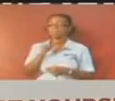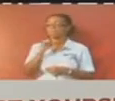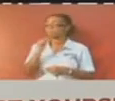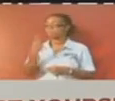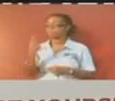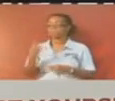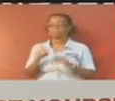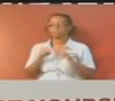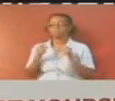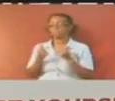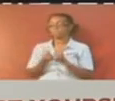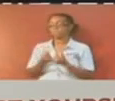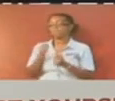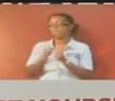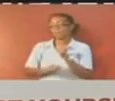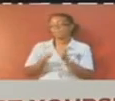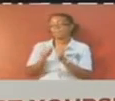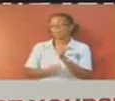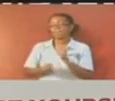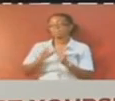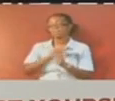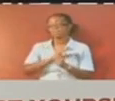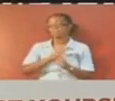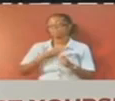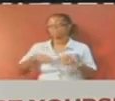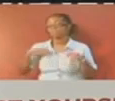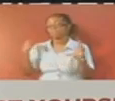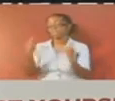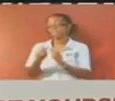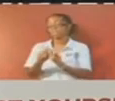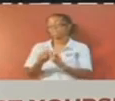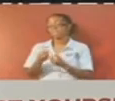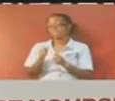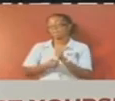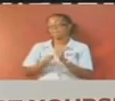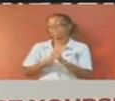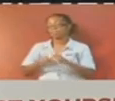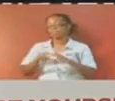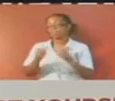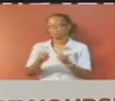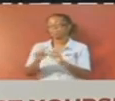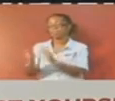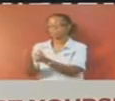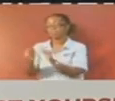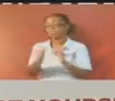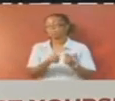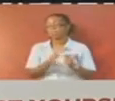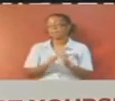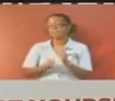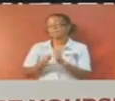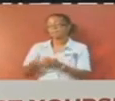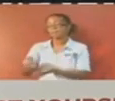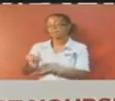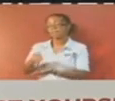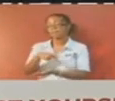So it is so unfortunate that the messages are